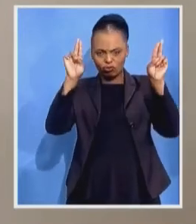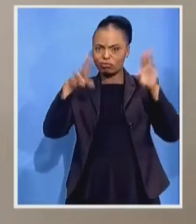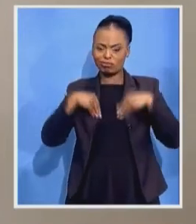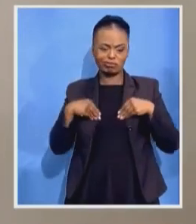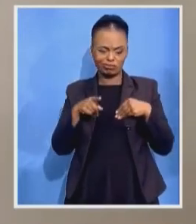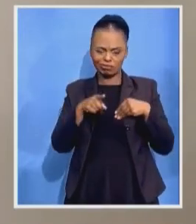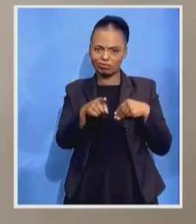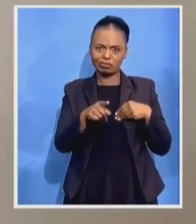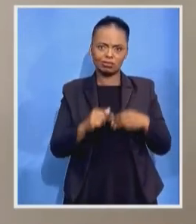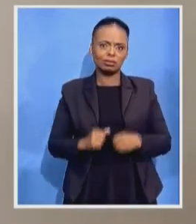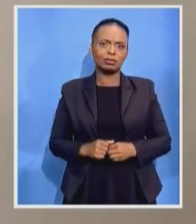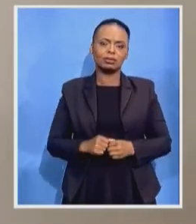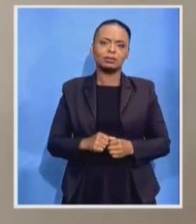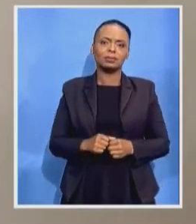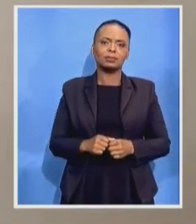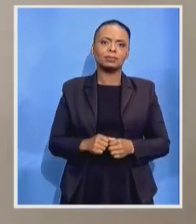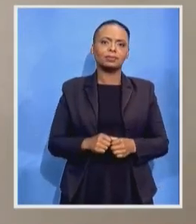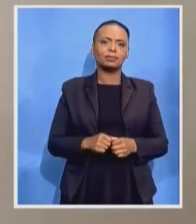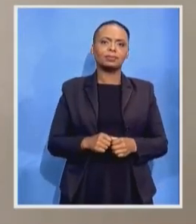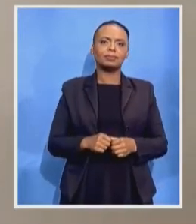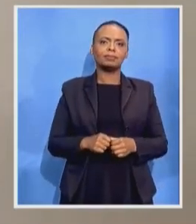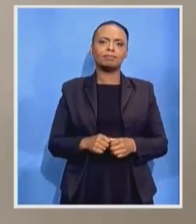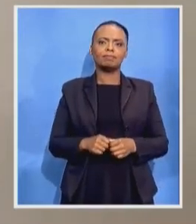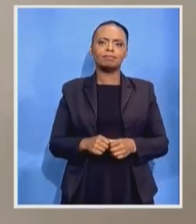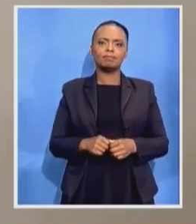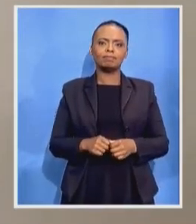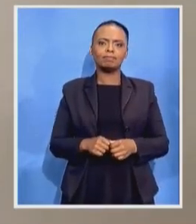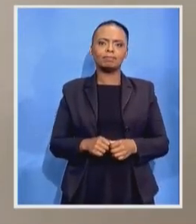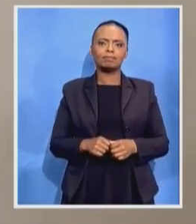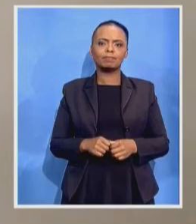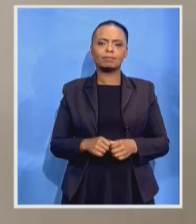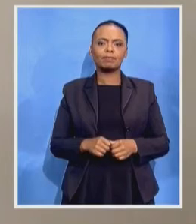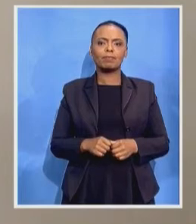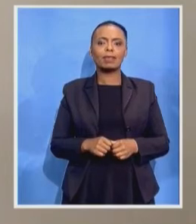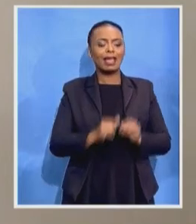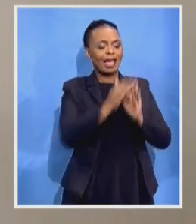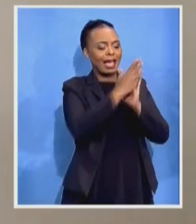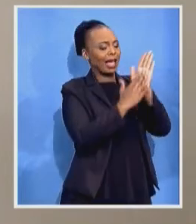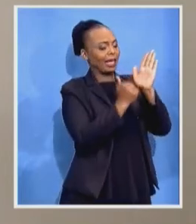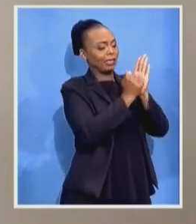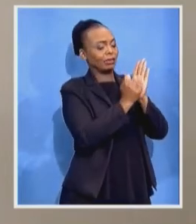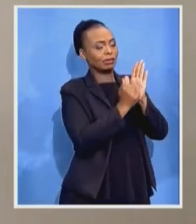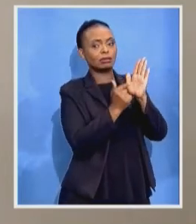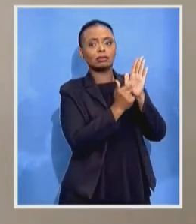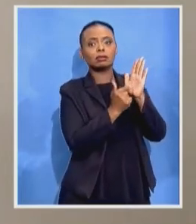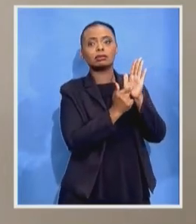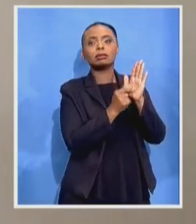Neoliberalism and its austerity agenda, on the one hand, and sustained